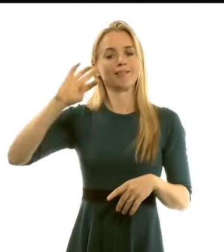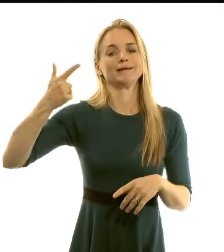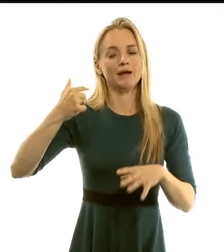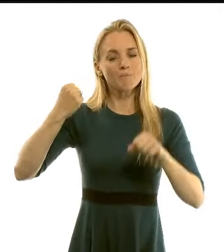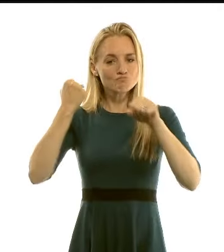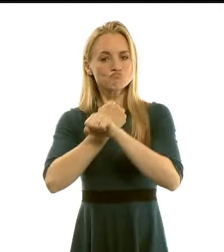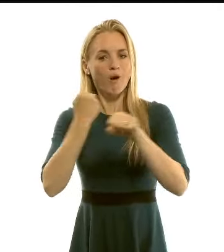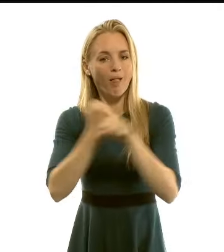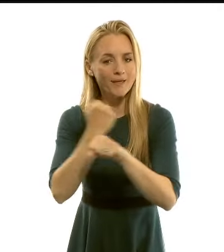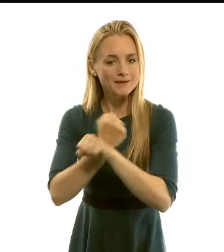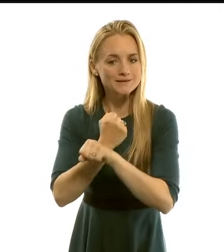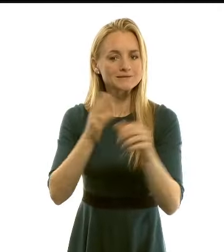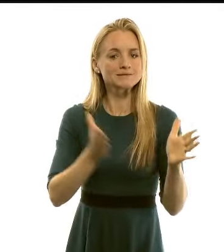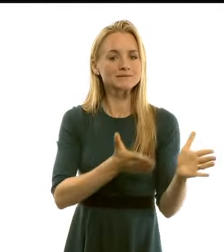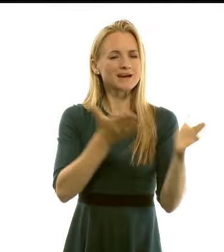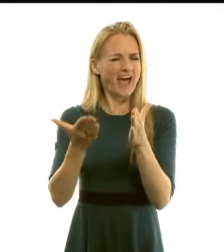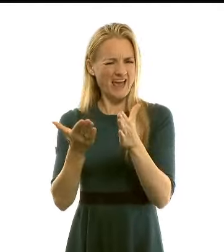is LEGO Brawls.